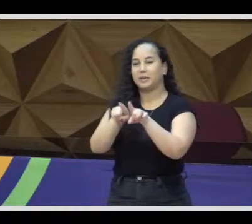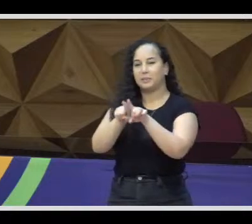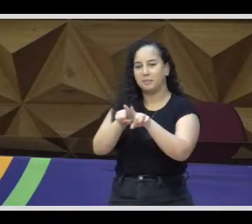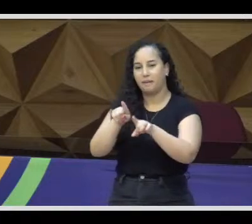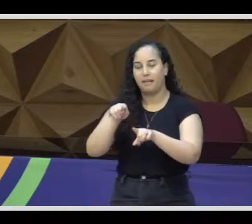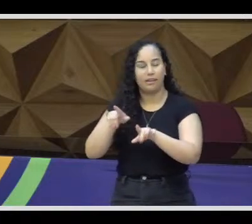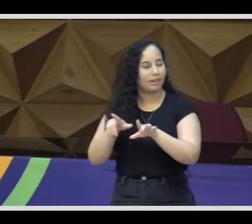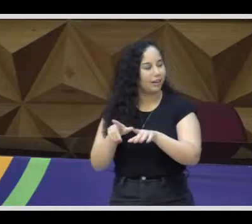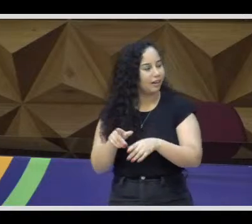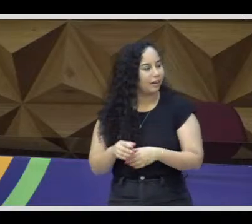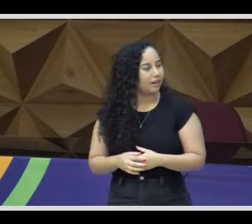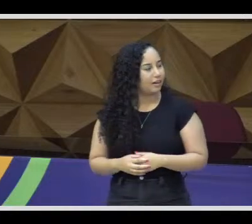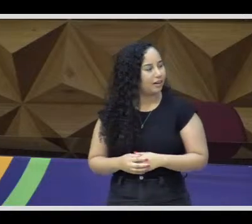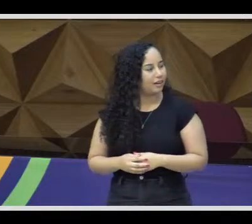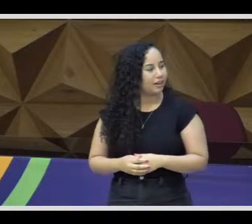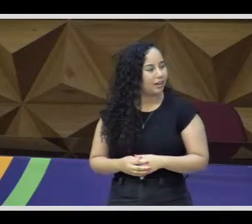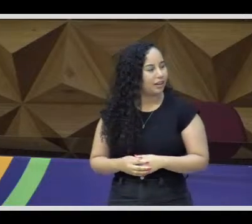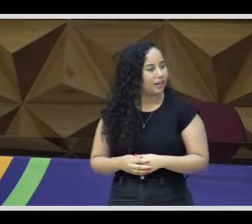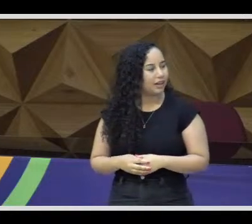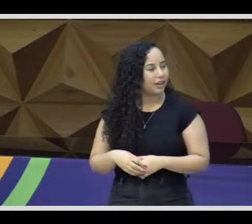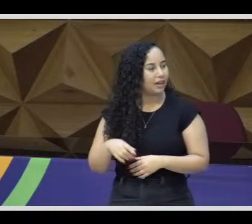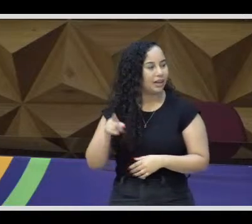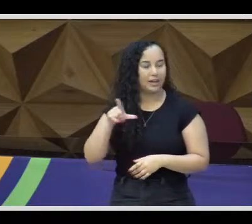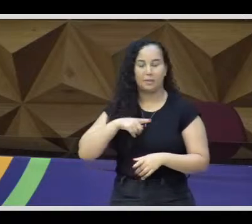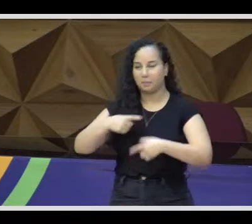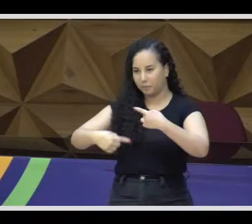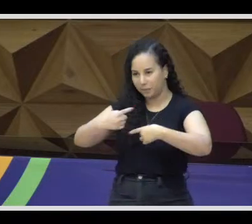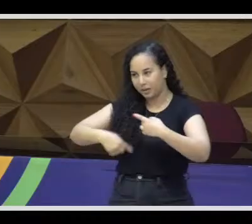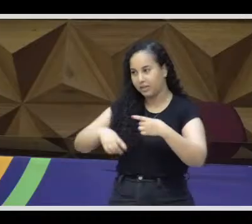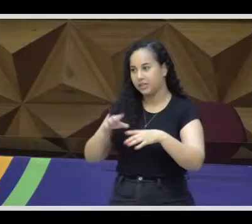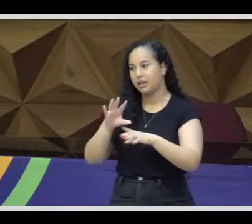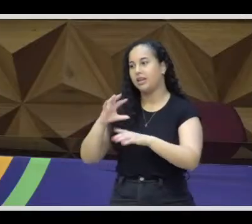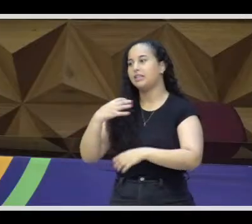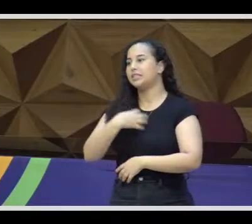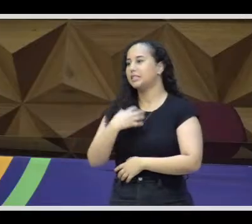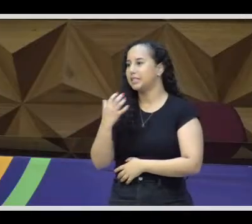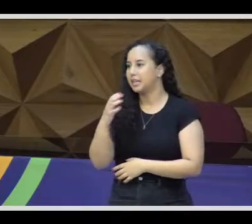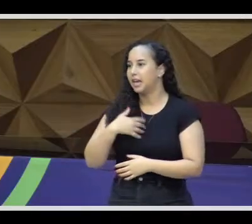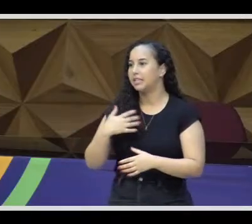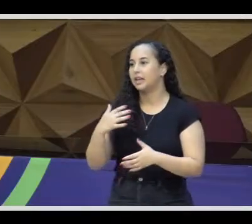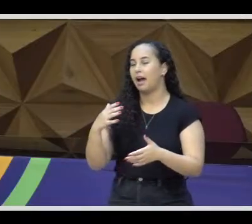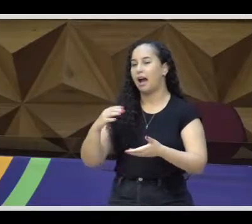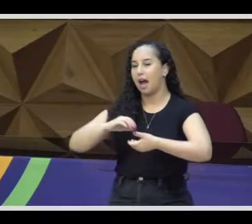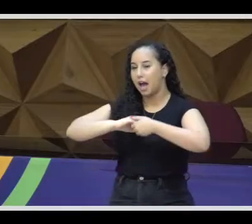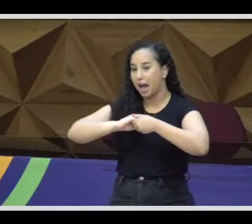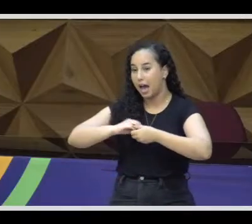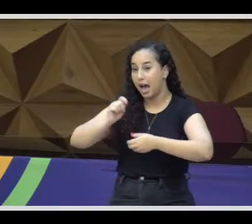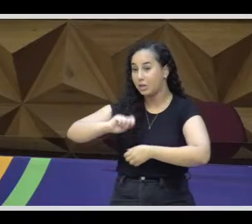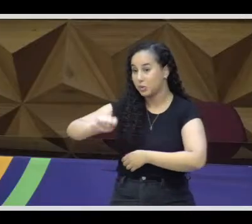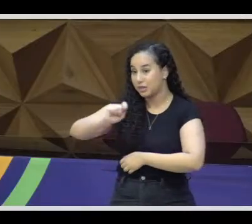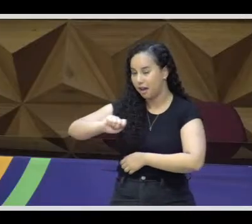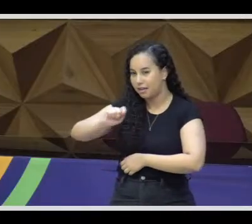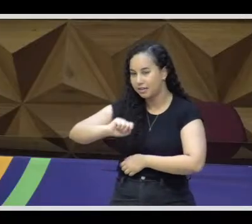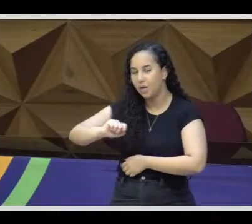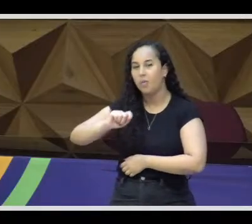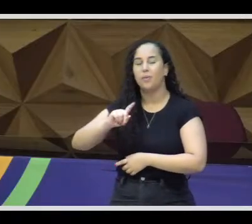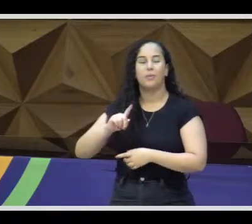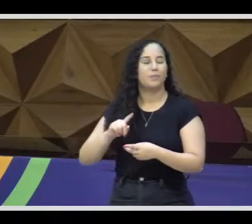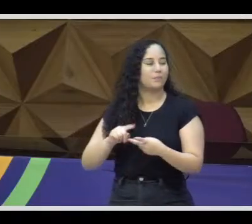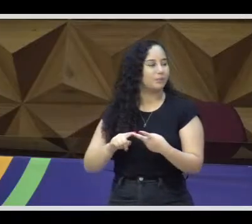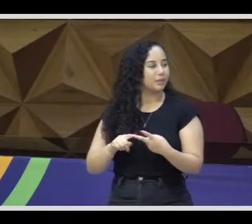and Development. He received the American Political Science Association Best Methods Poster Award and